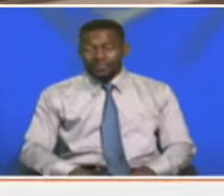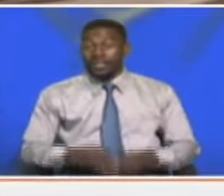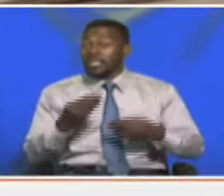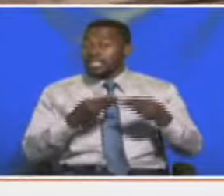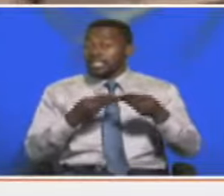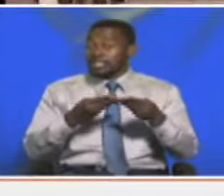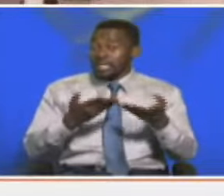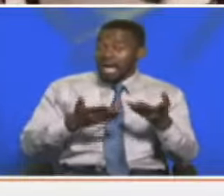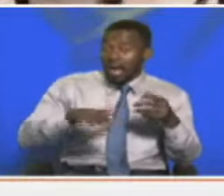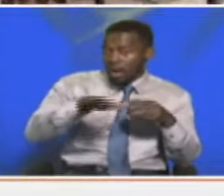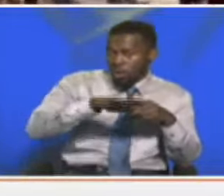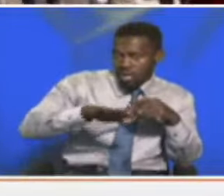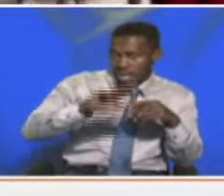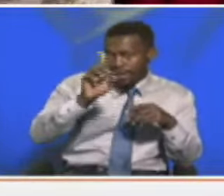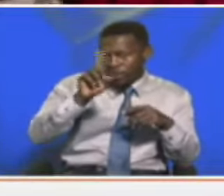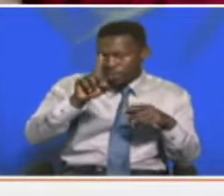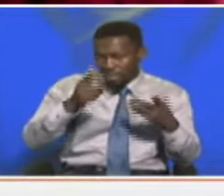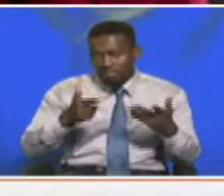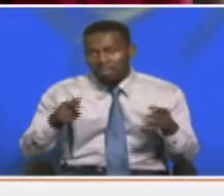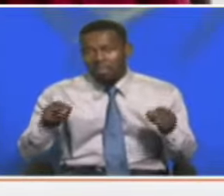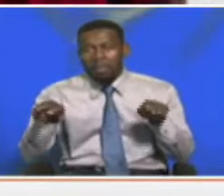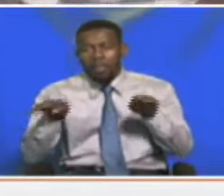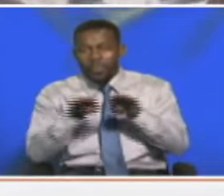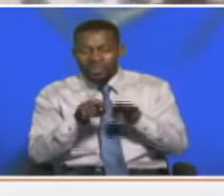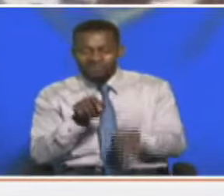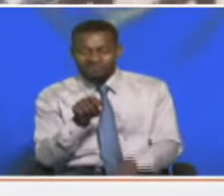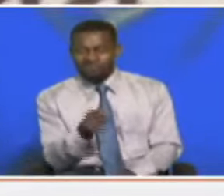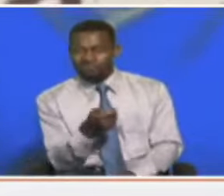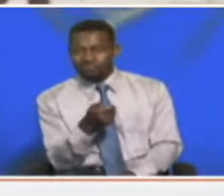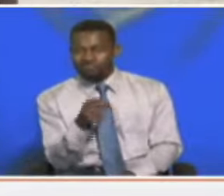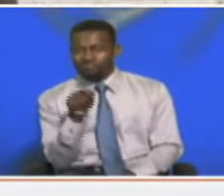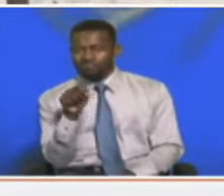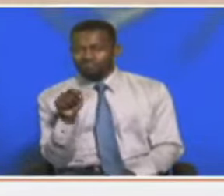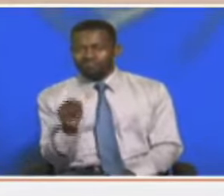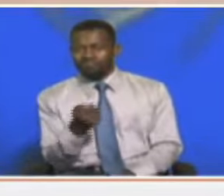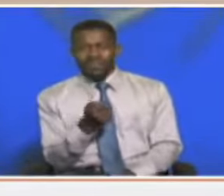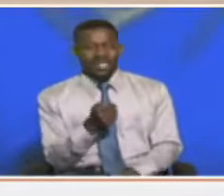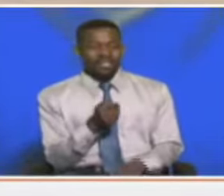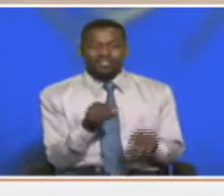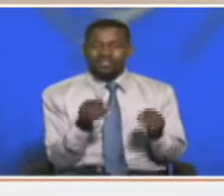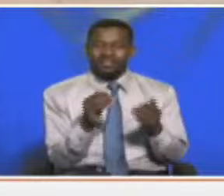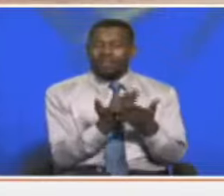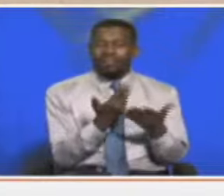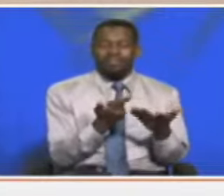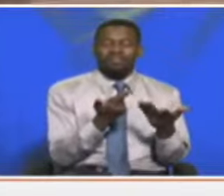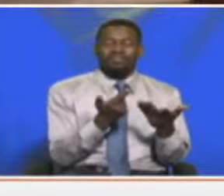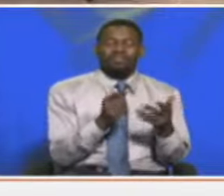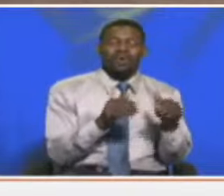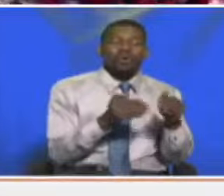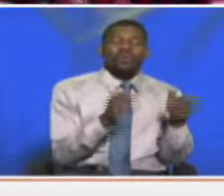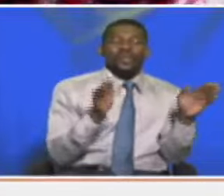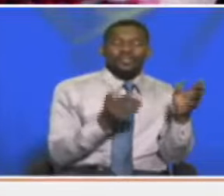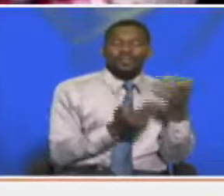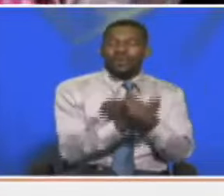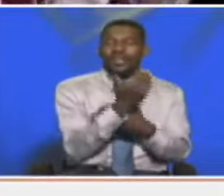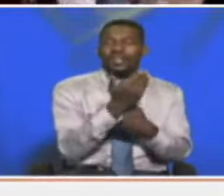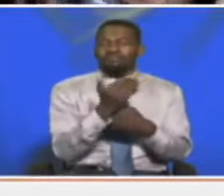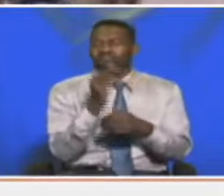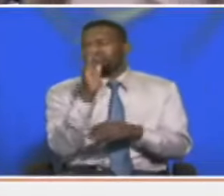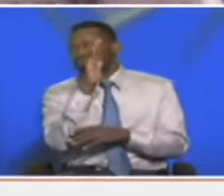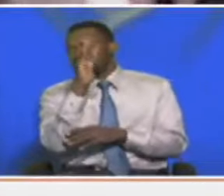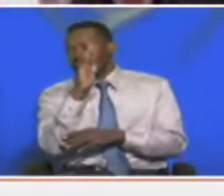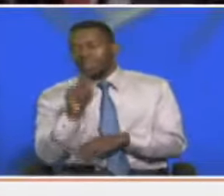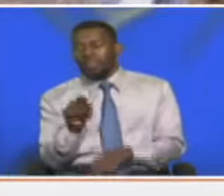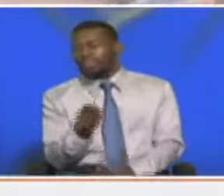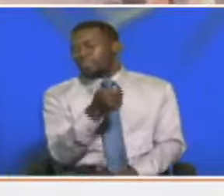Businesses in Kenya's capital, Nairobi, remained shut, with a few that opened forced to close down as the running battles between protesters and